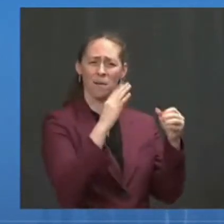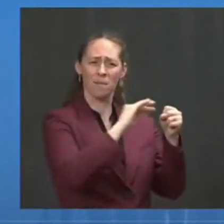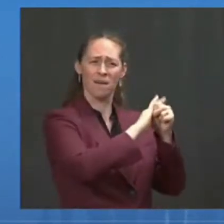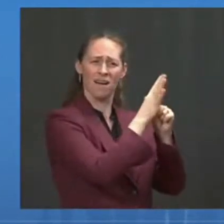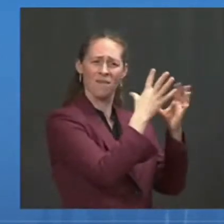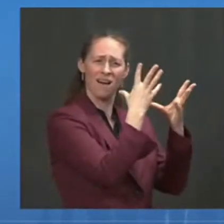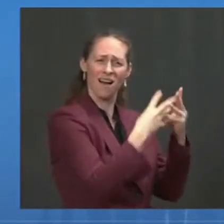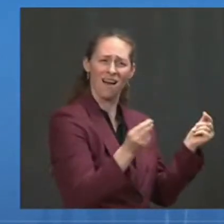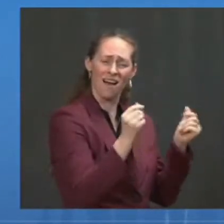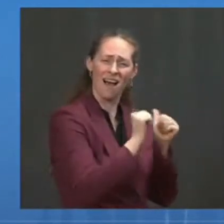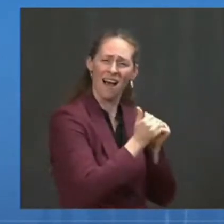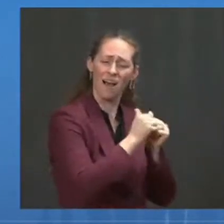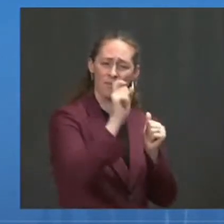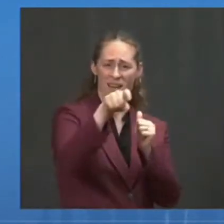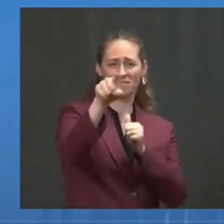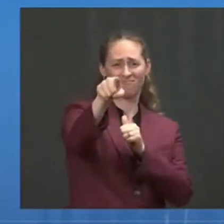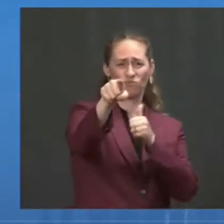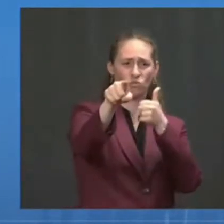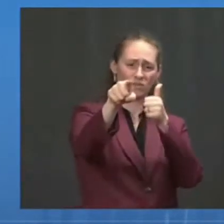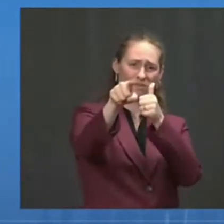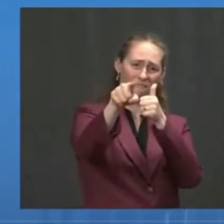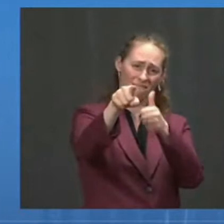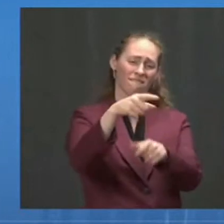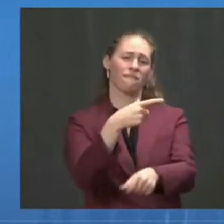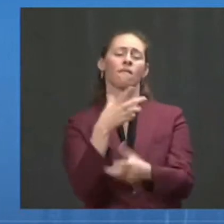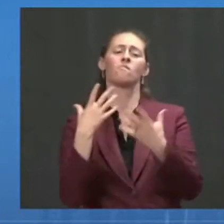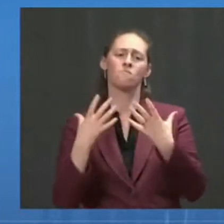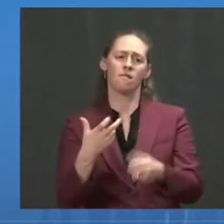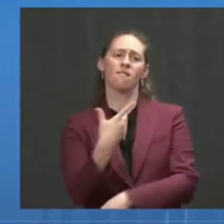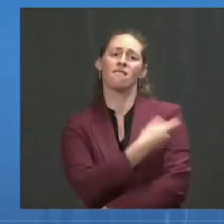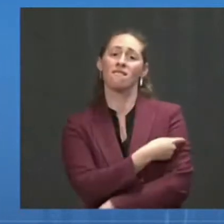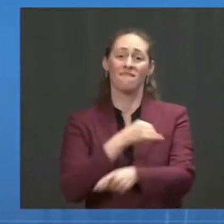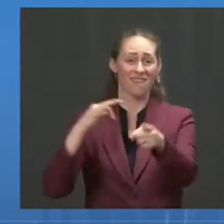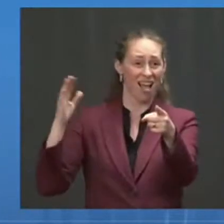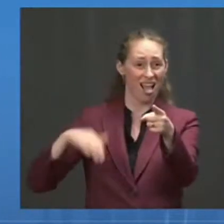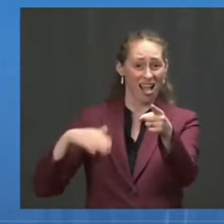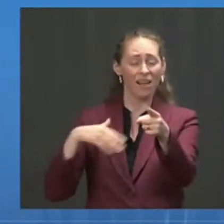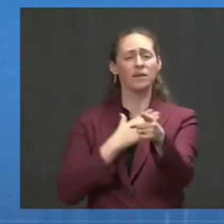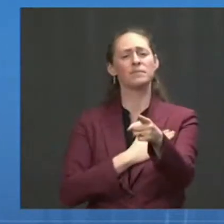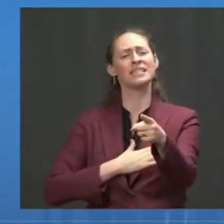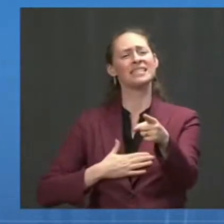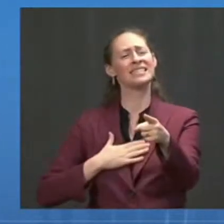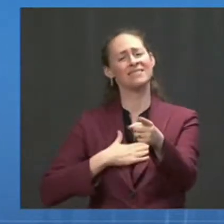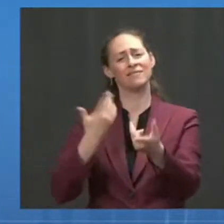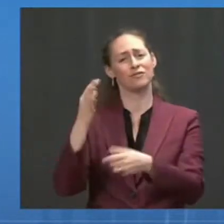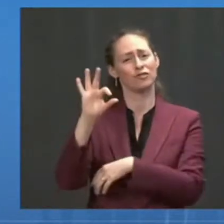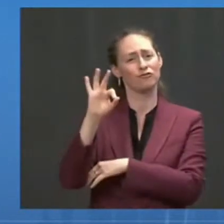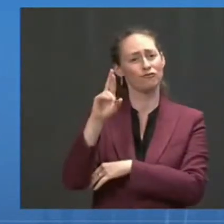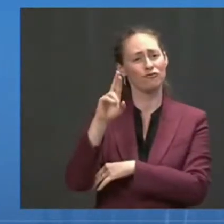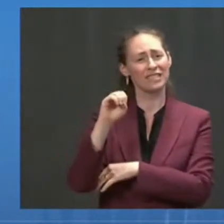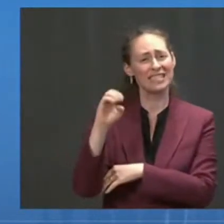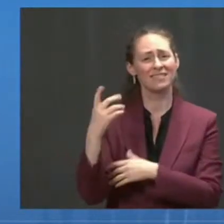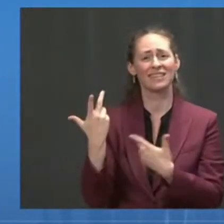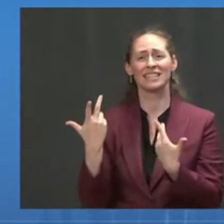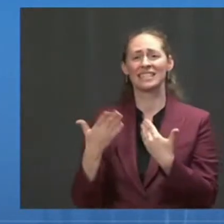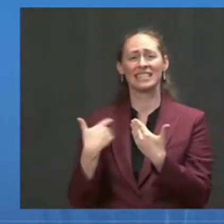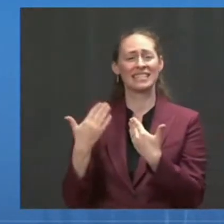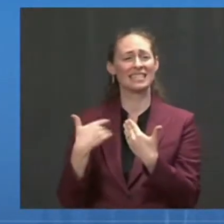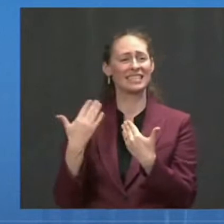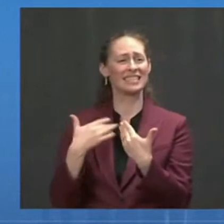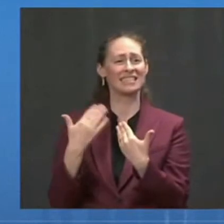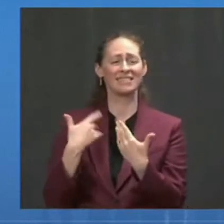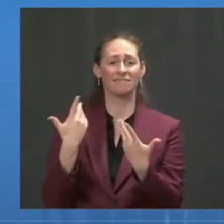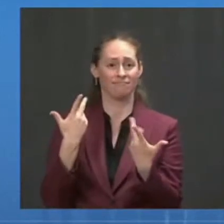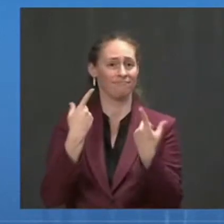So please, if you're unvaccinated, get your shot. It's free, it's convenient, it